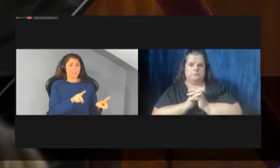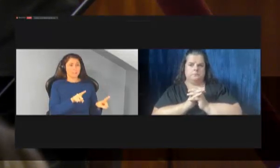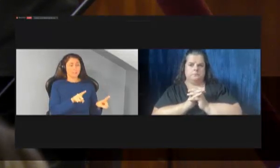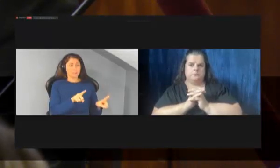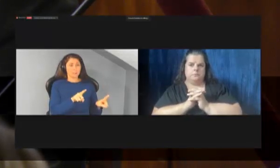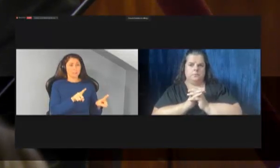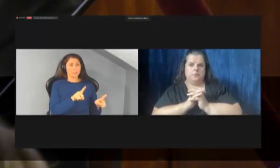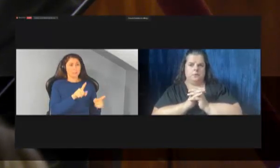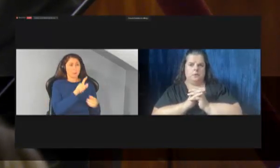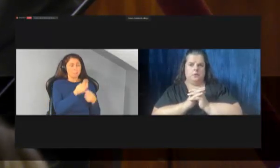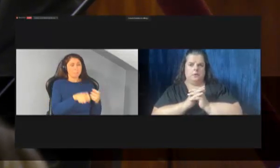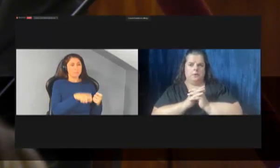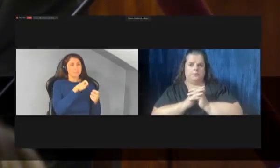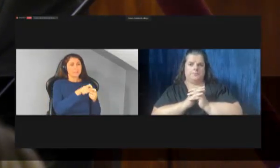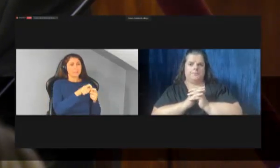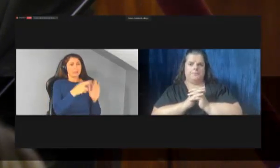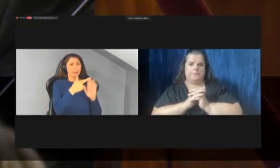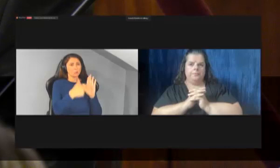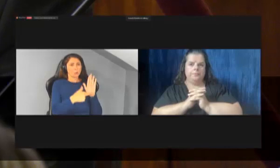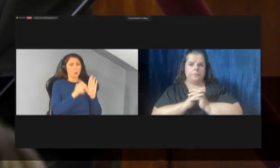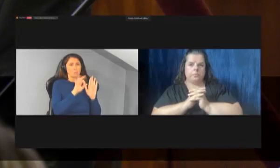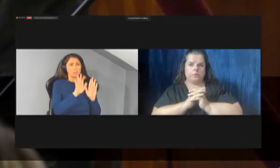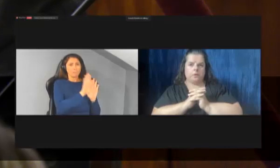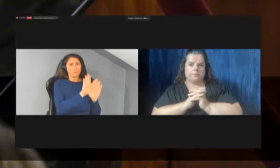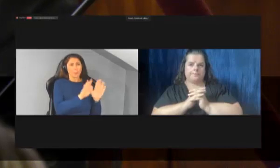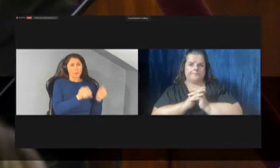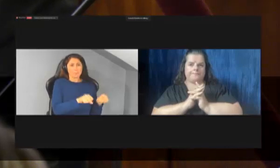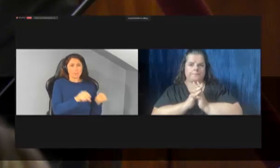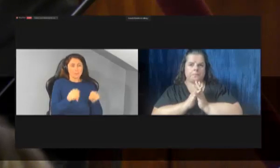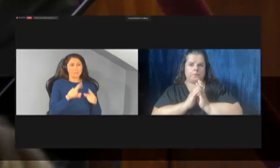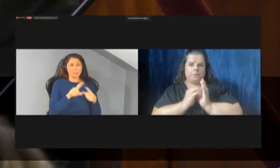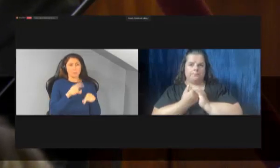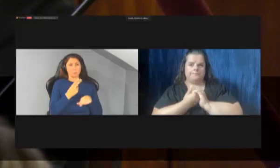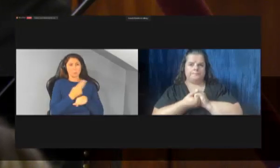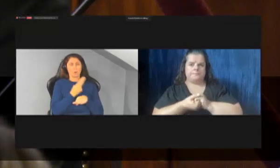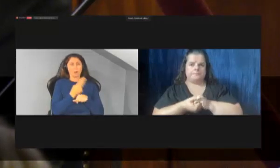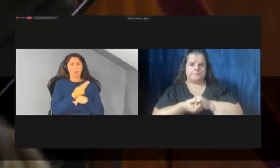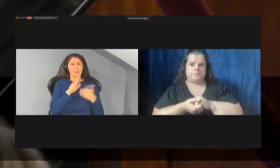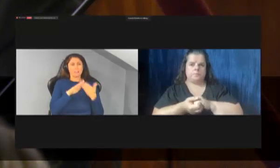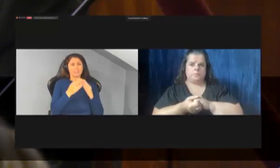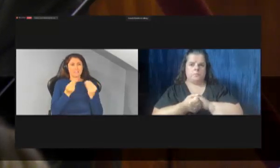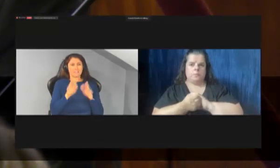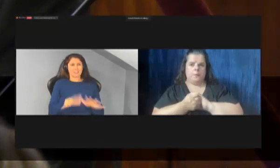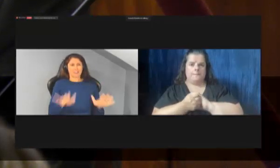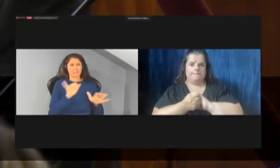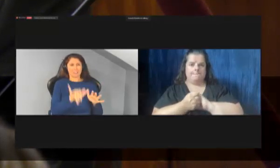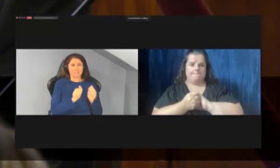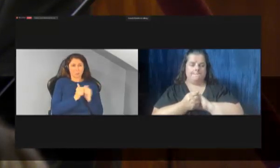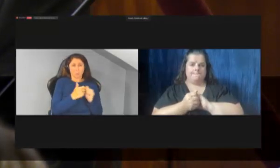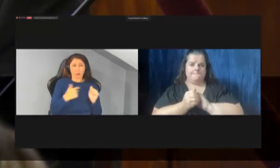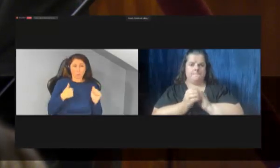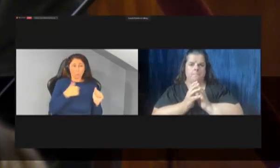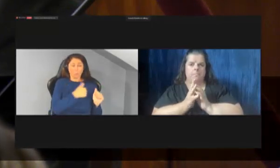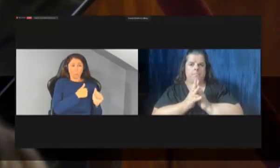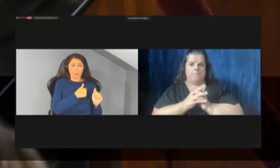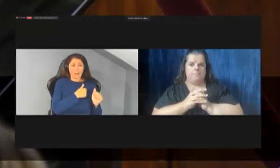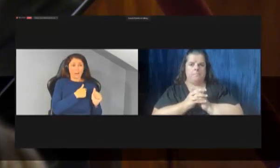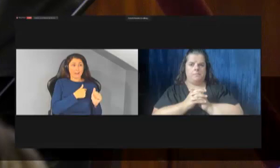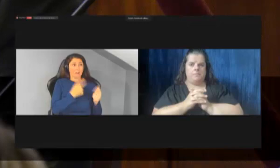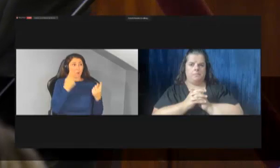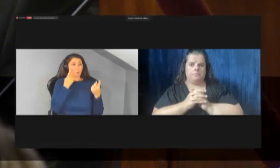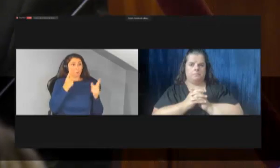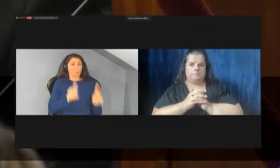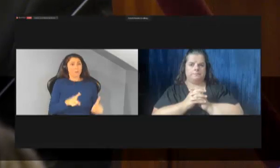particular terms of their ability to utilize city land in this way. So we essentially agree that we